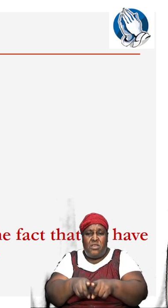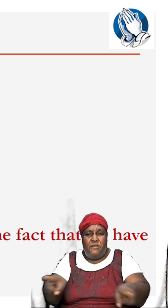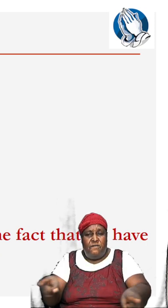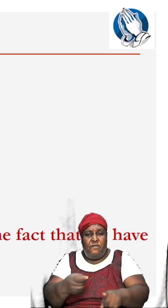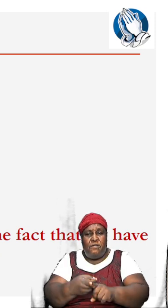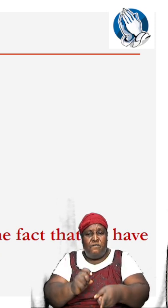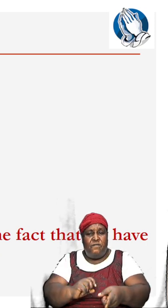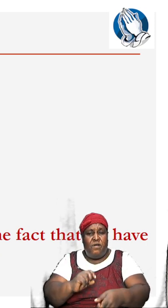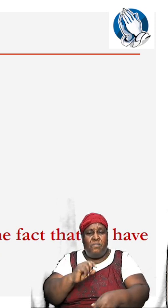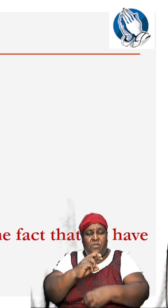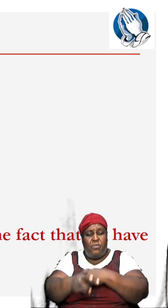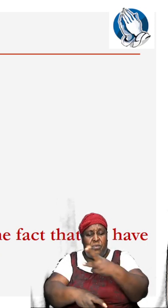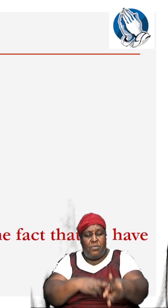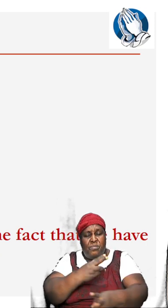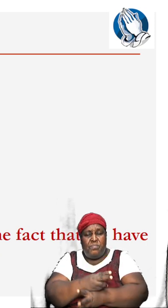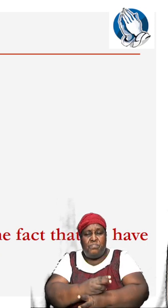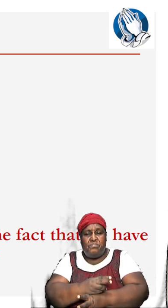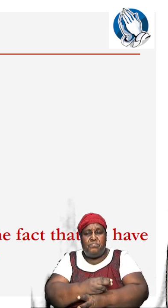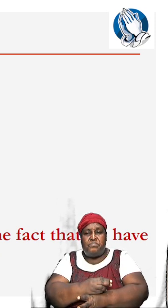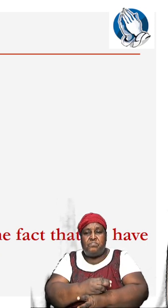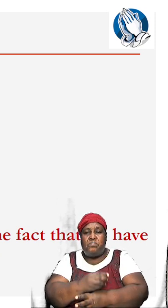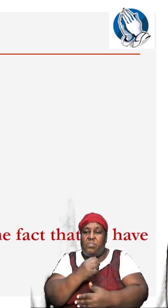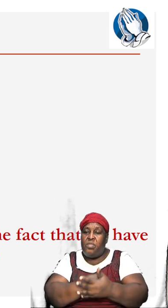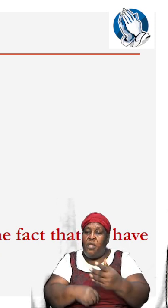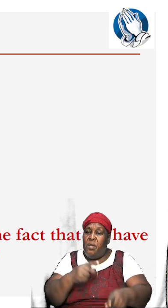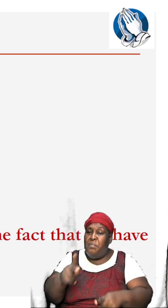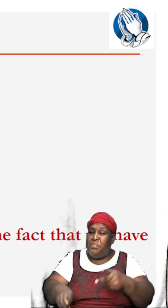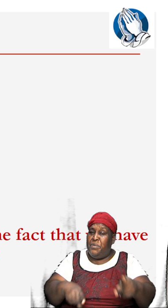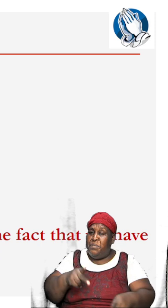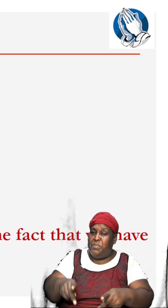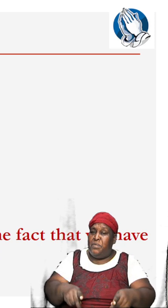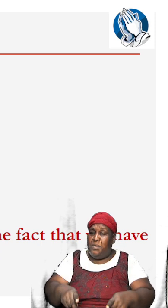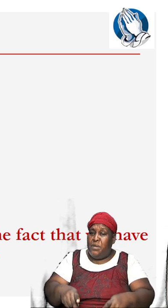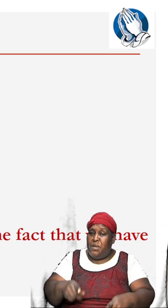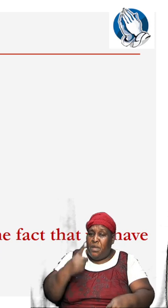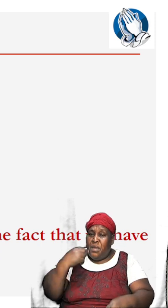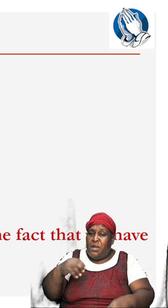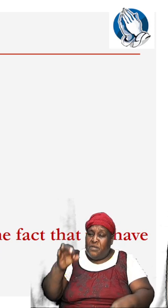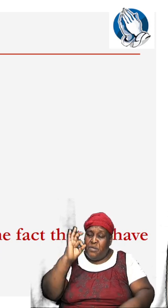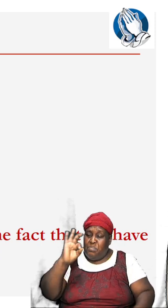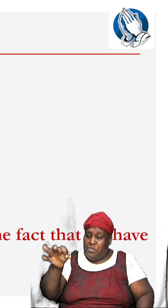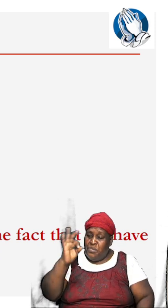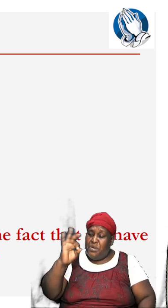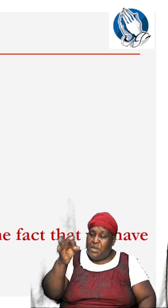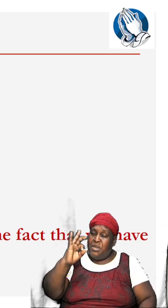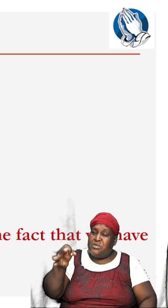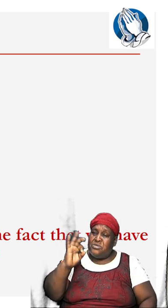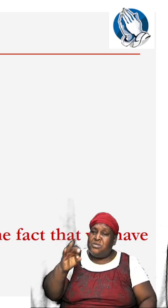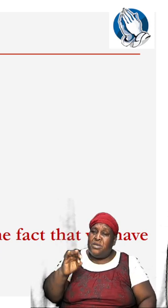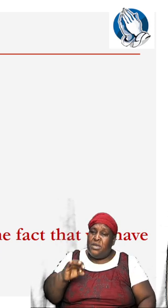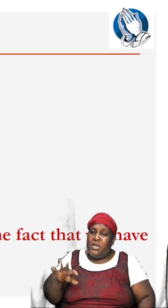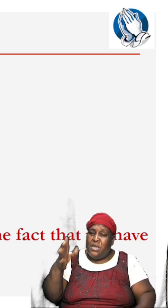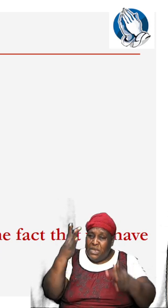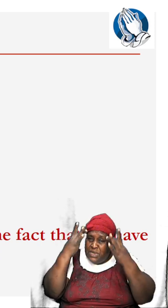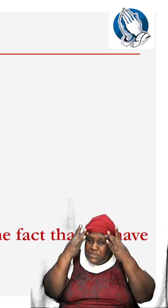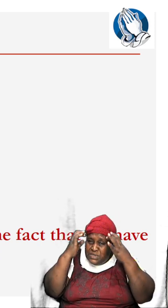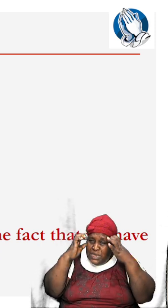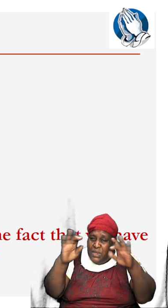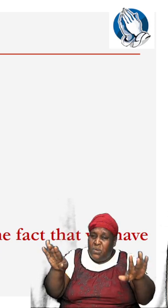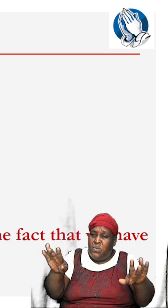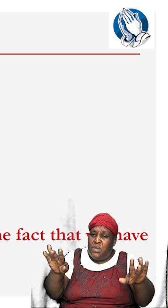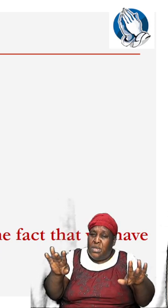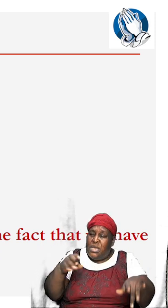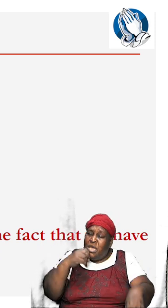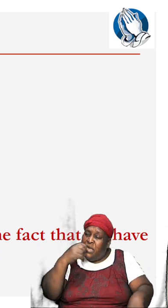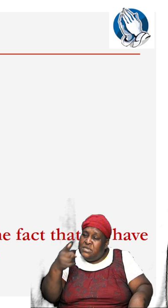world. No. Some people think that because the preacher is eloquent and he can